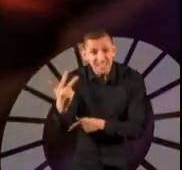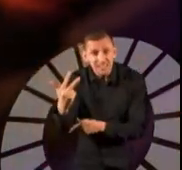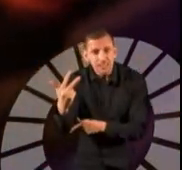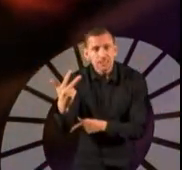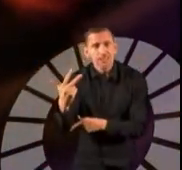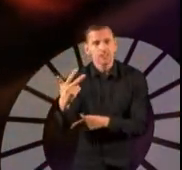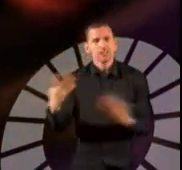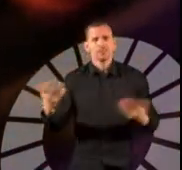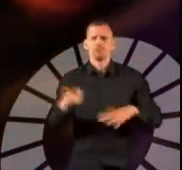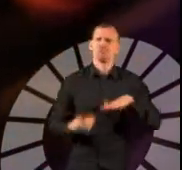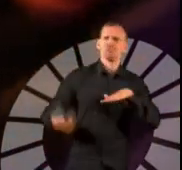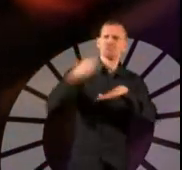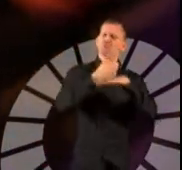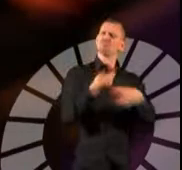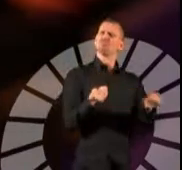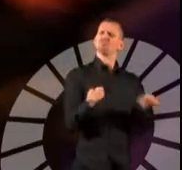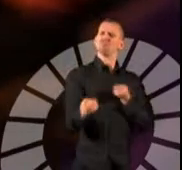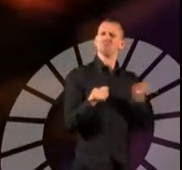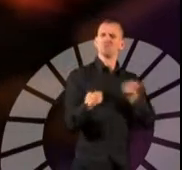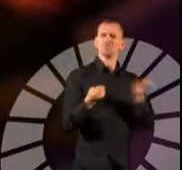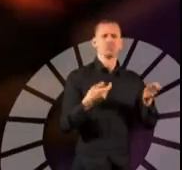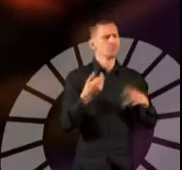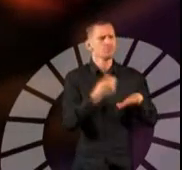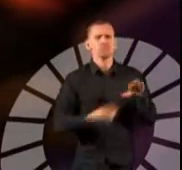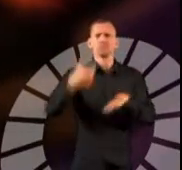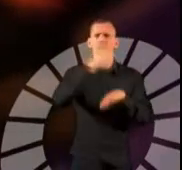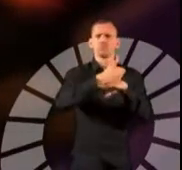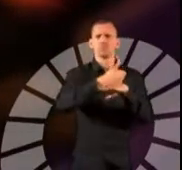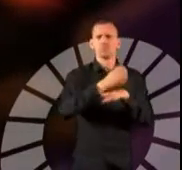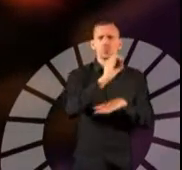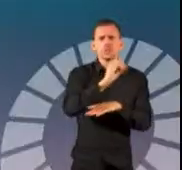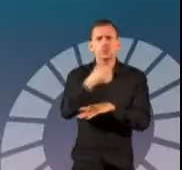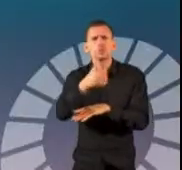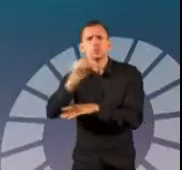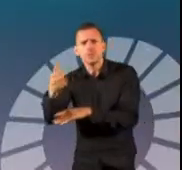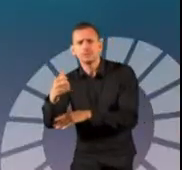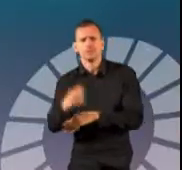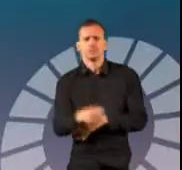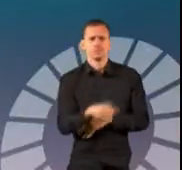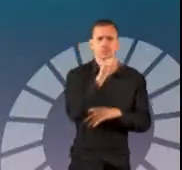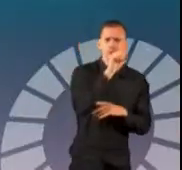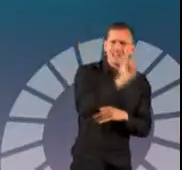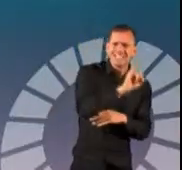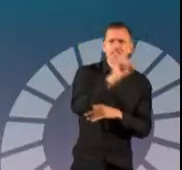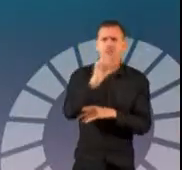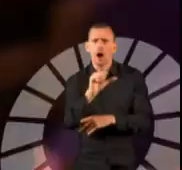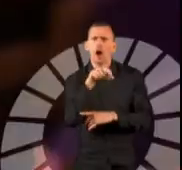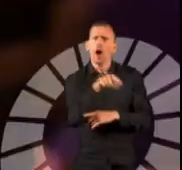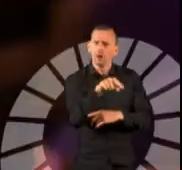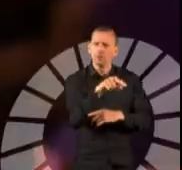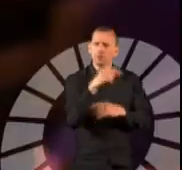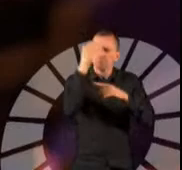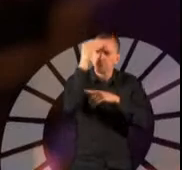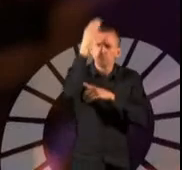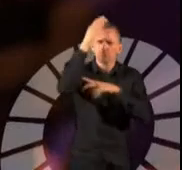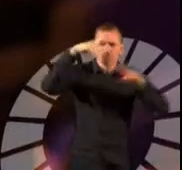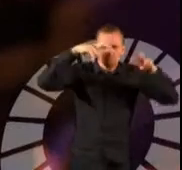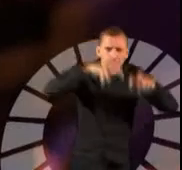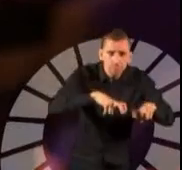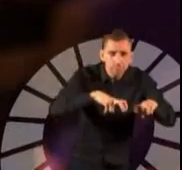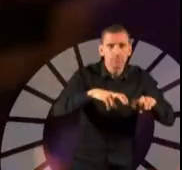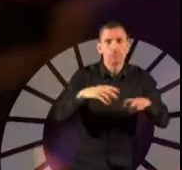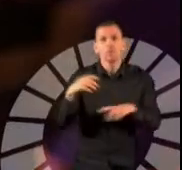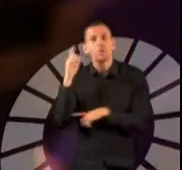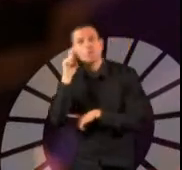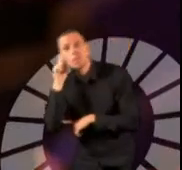issues concerning the digital artificial intelligence. In artificial intelligence, we have